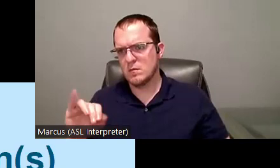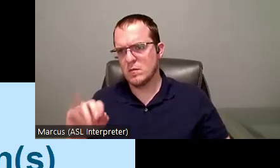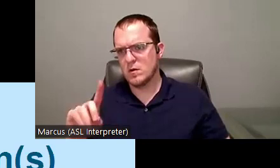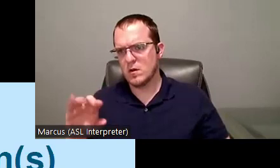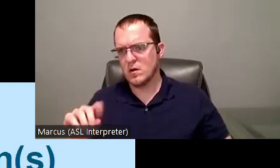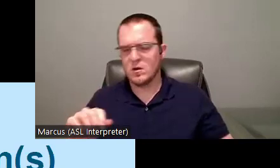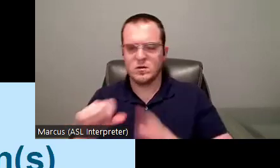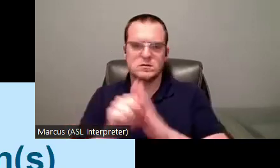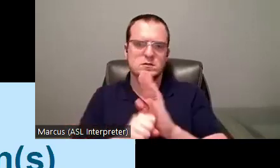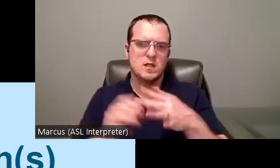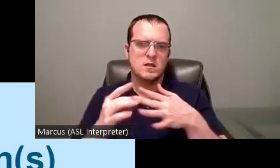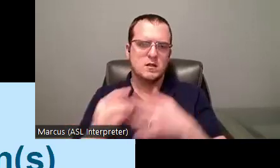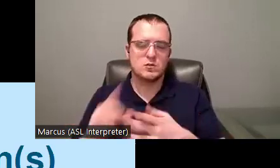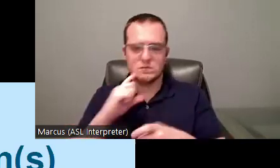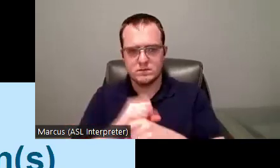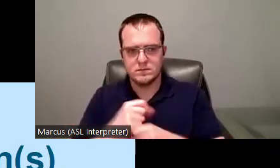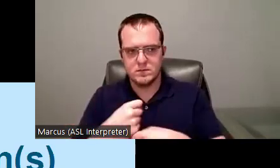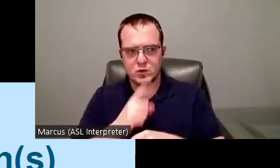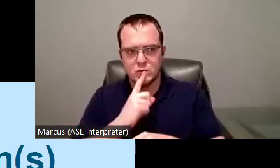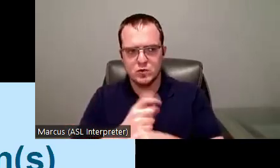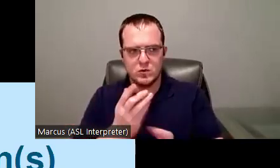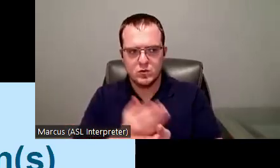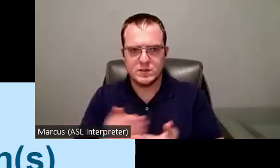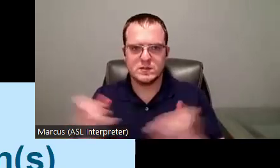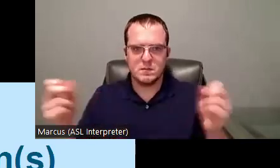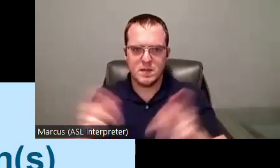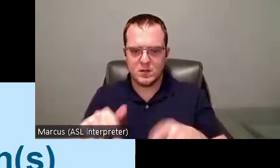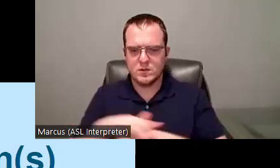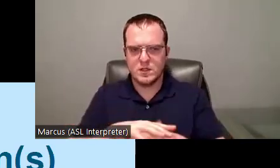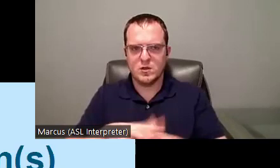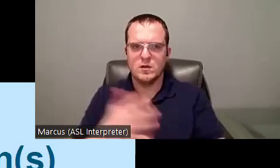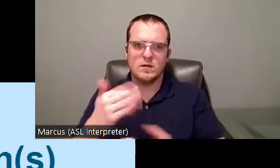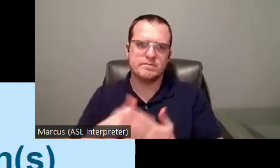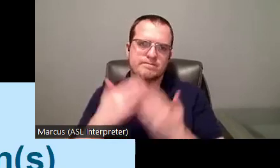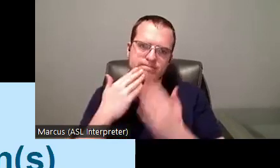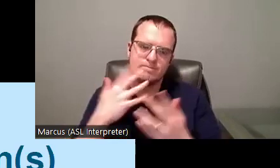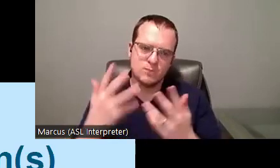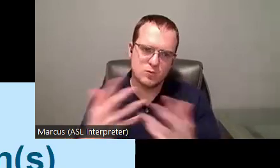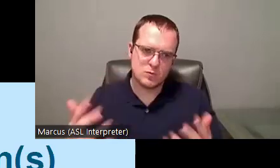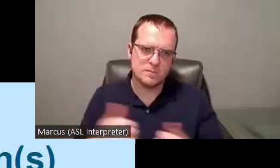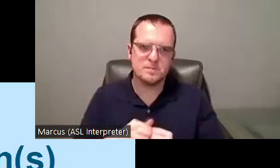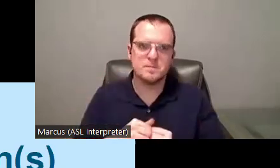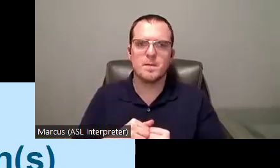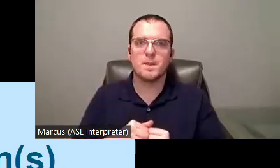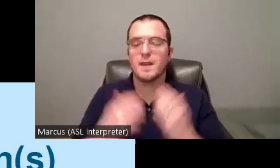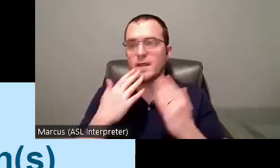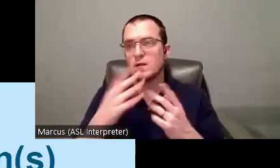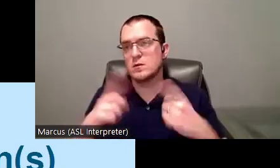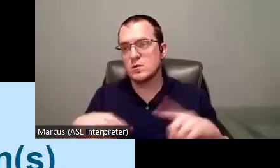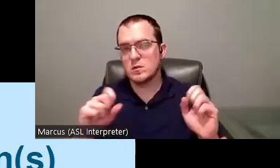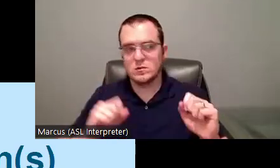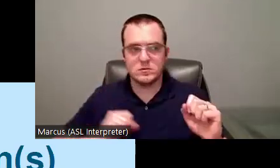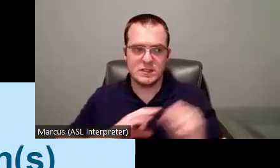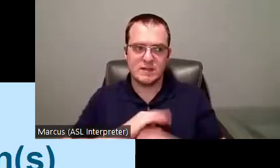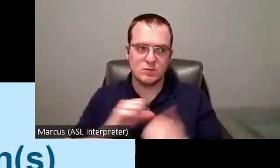for helping ensure these resources come back to our region. So thank you very much. Obviously, thank you all to the staff who assisted